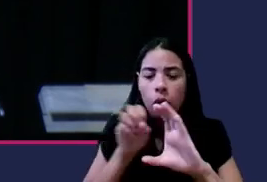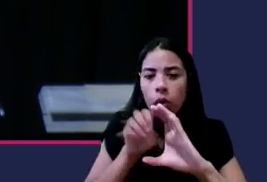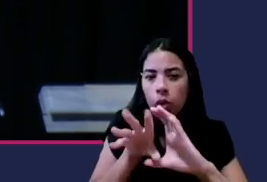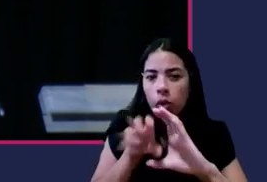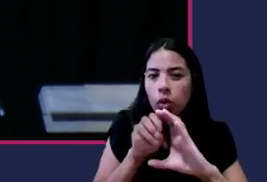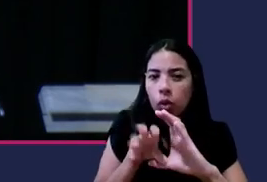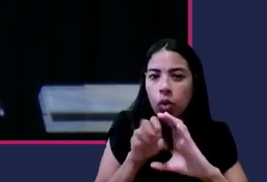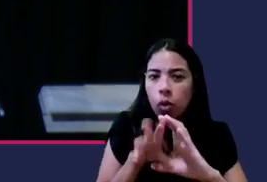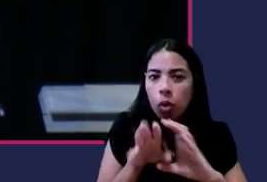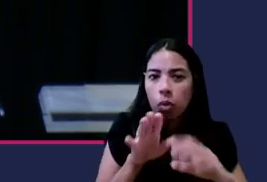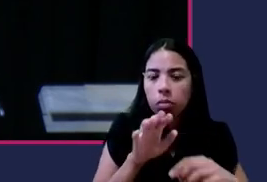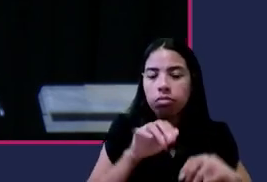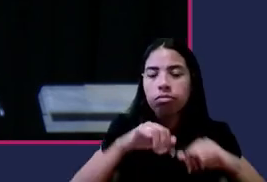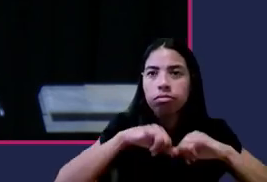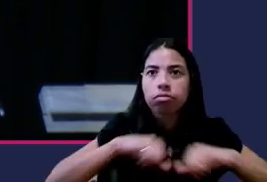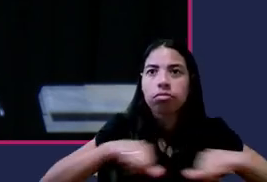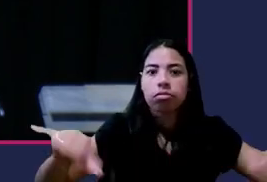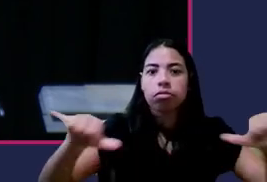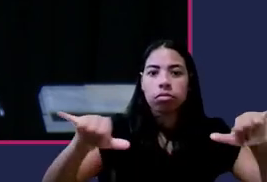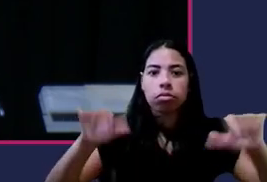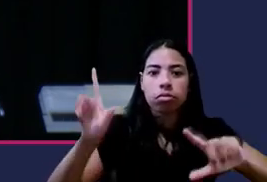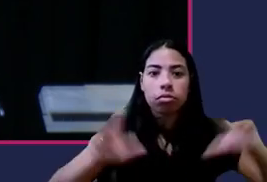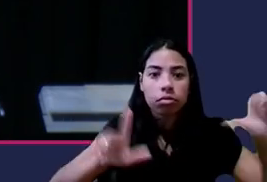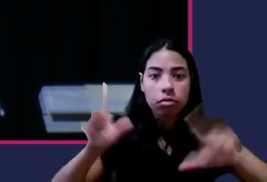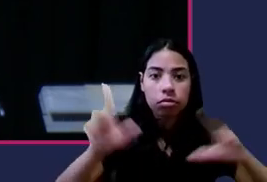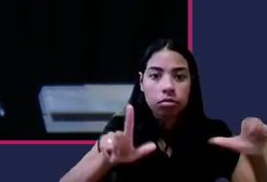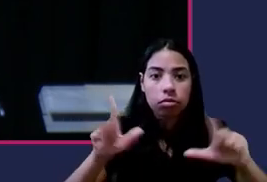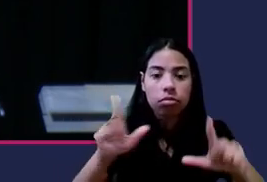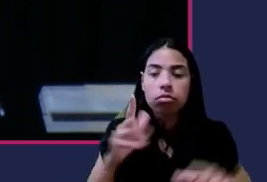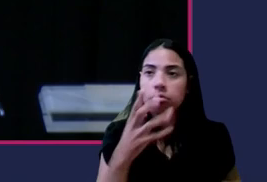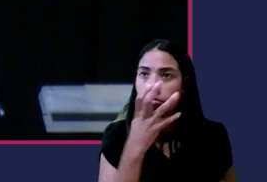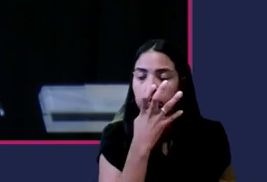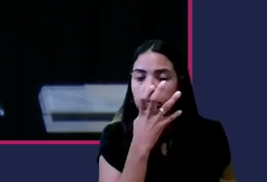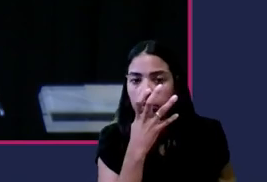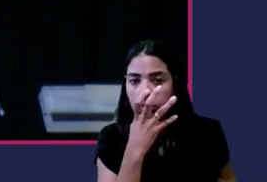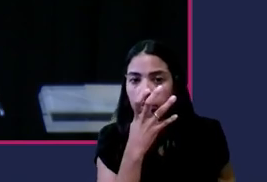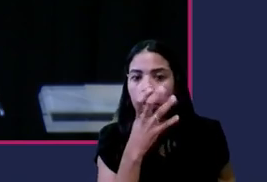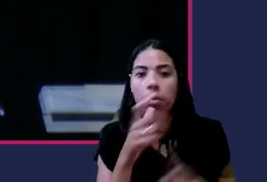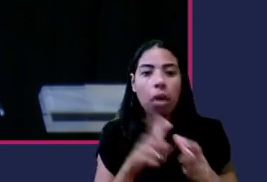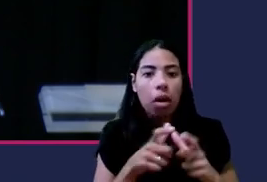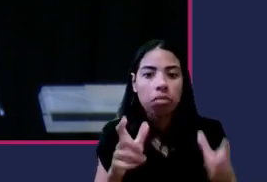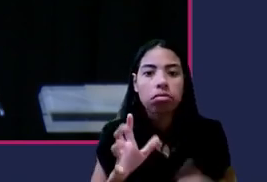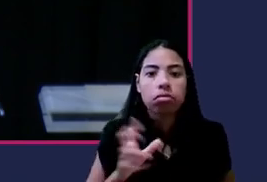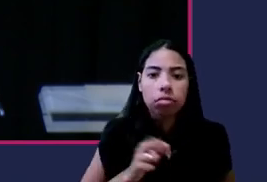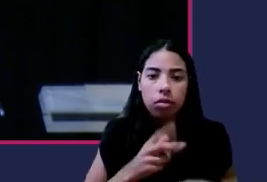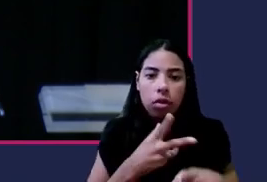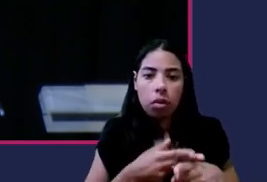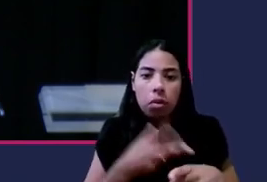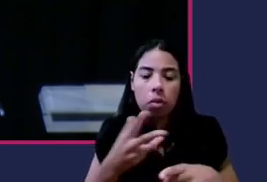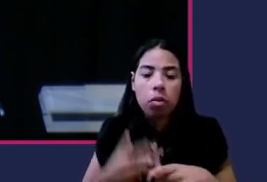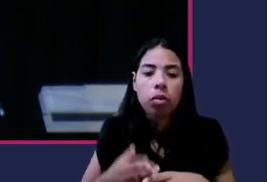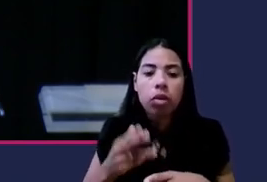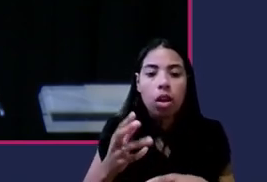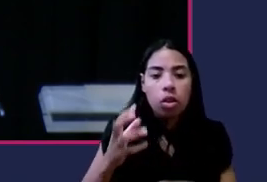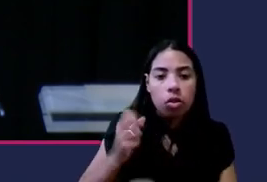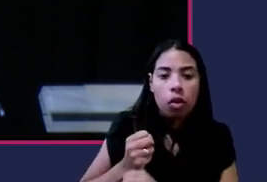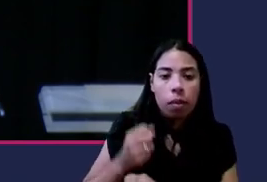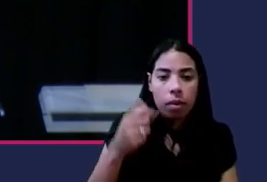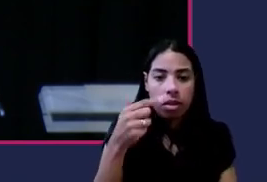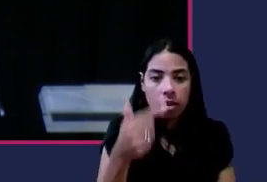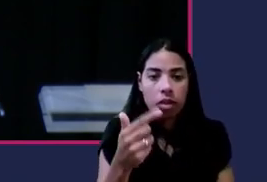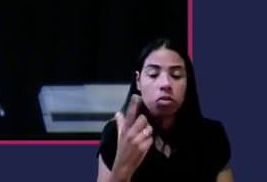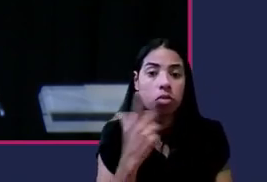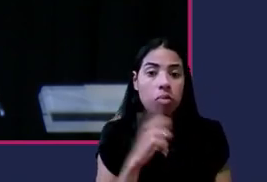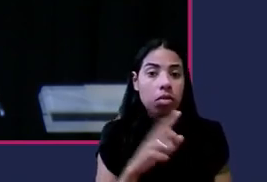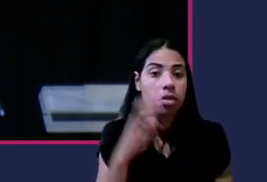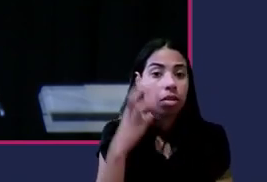few short movies about rare disease, and in the most watched channel